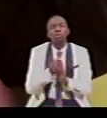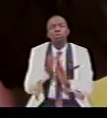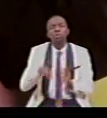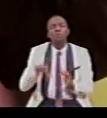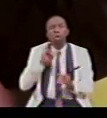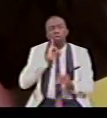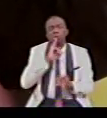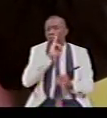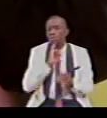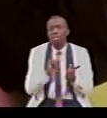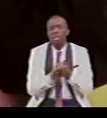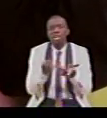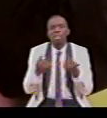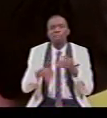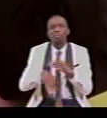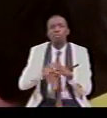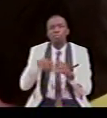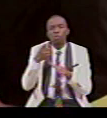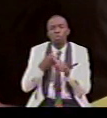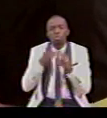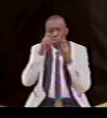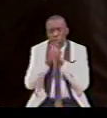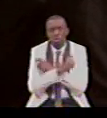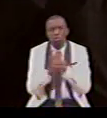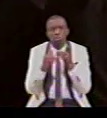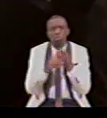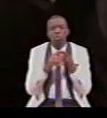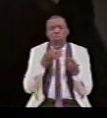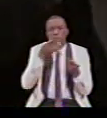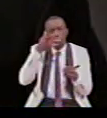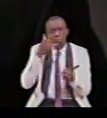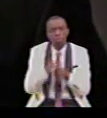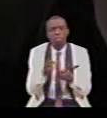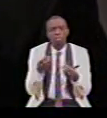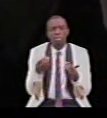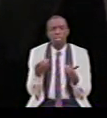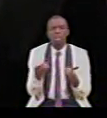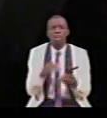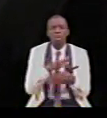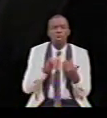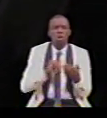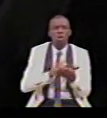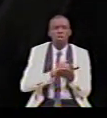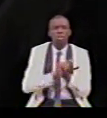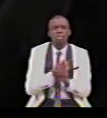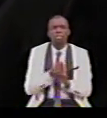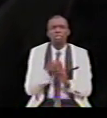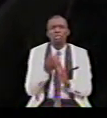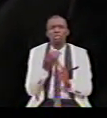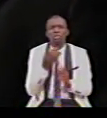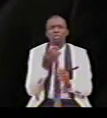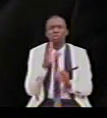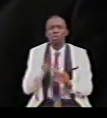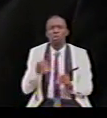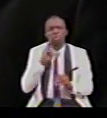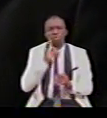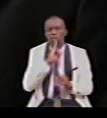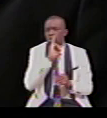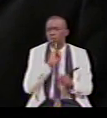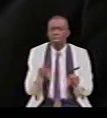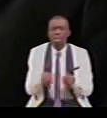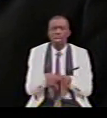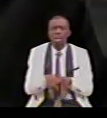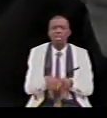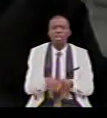even the New Testament as we look at the nutrients I mean all those Jews Jewish people like Paul like Peter